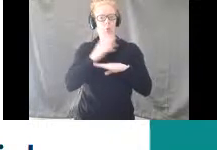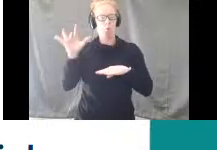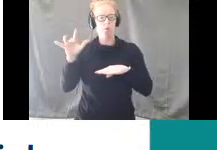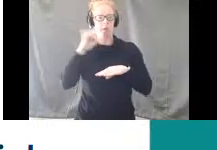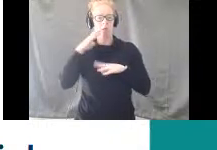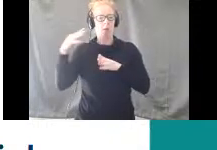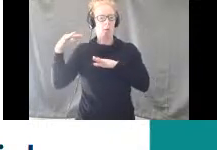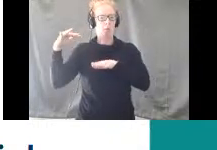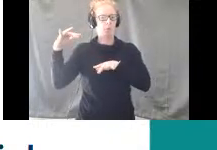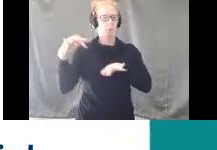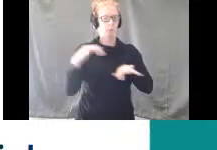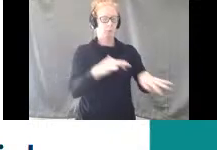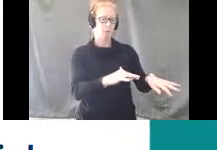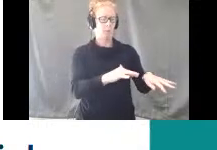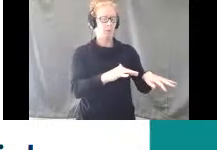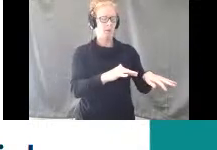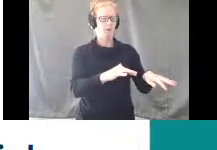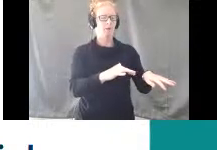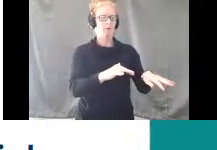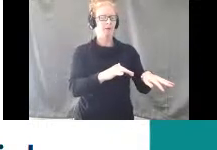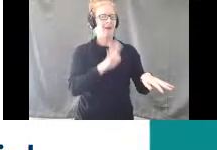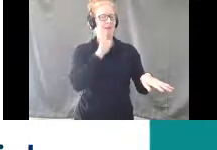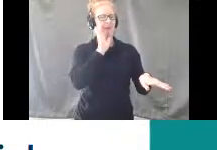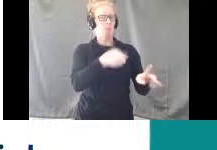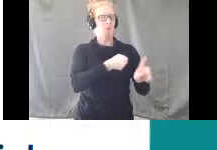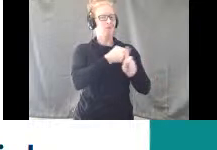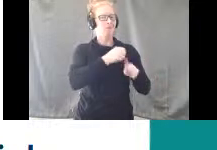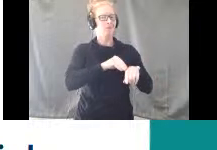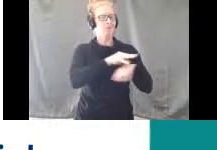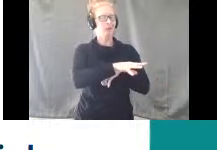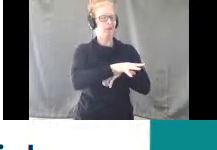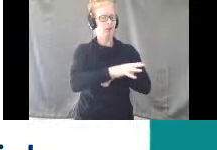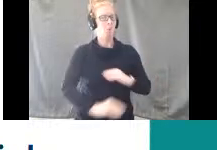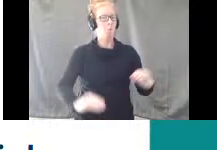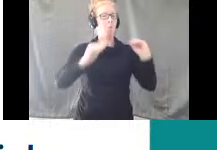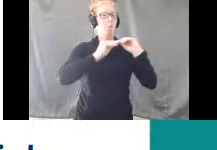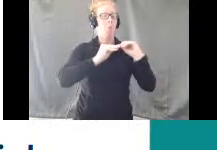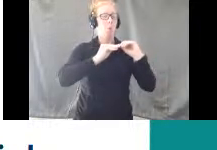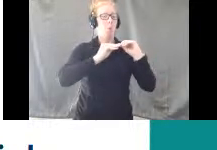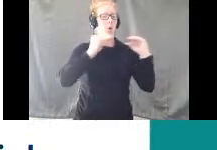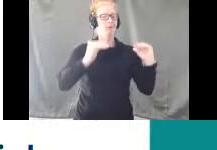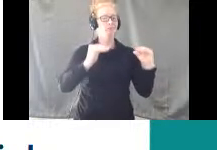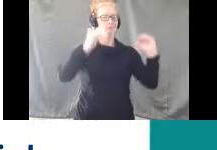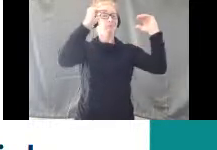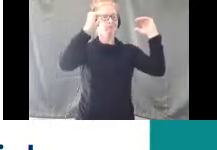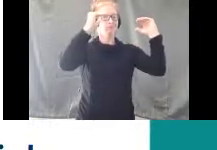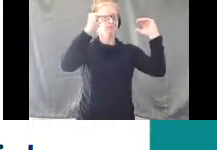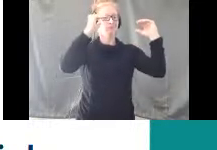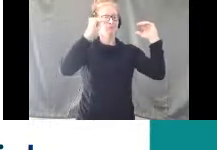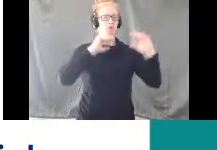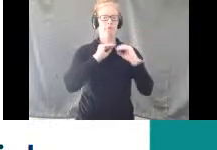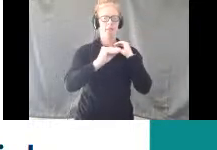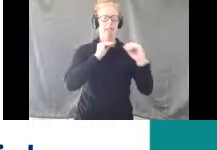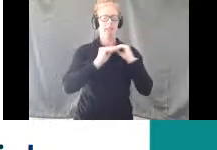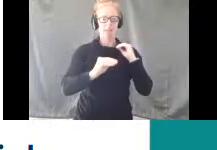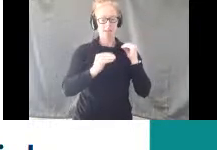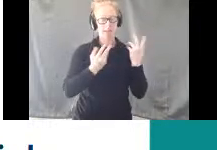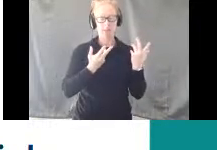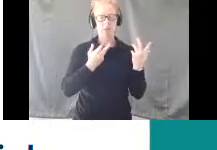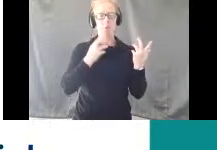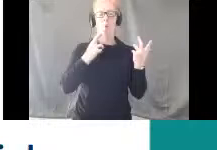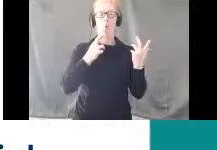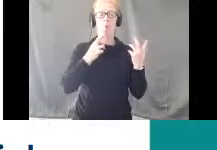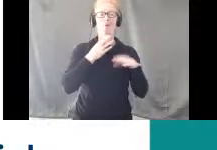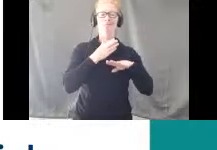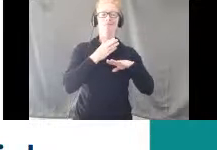impact the needs for additional bridge height than our proposed fixed span bridge. We've also done